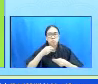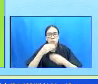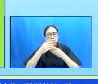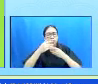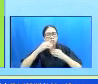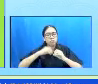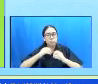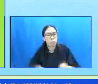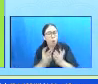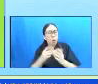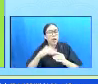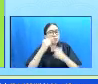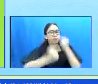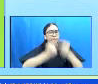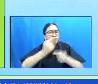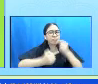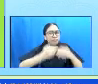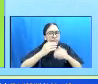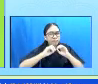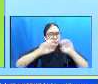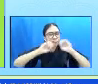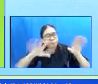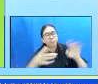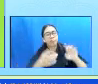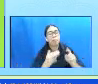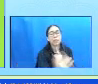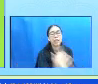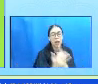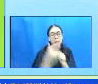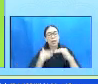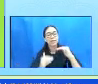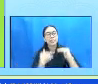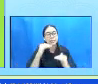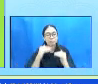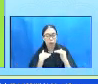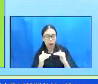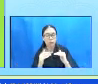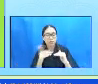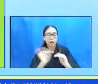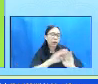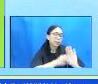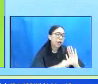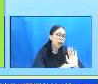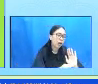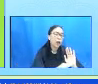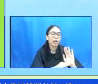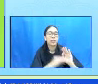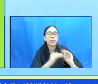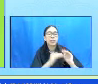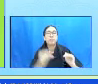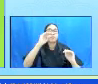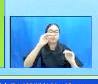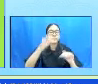the data or the reality on the ground. And this is part of the monitoring mechanism, I